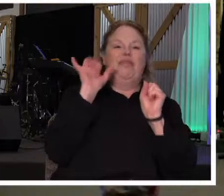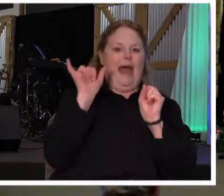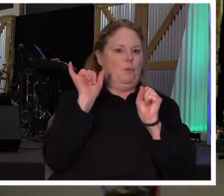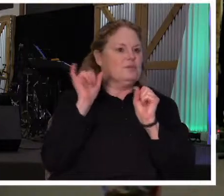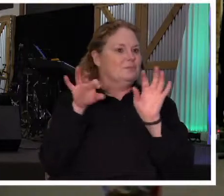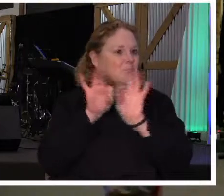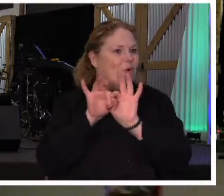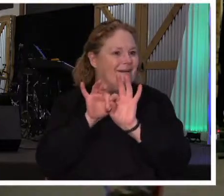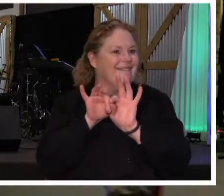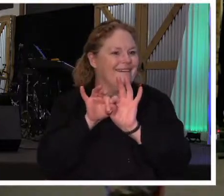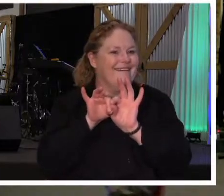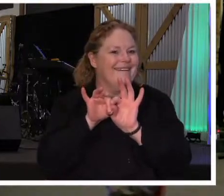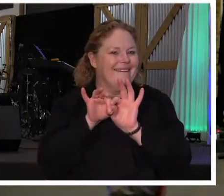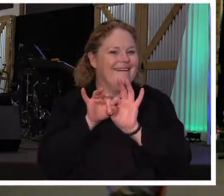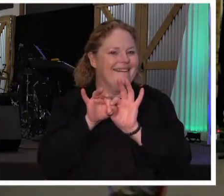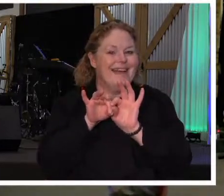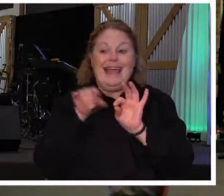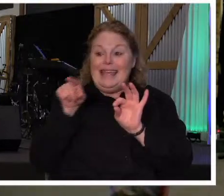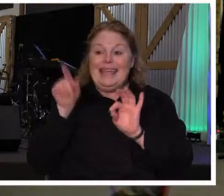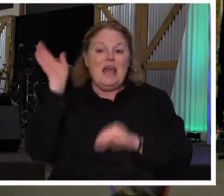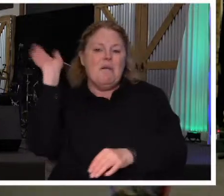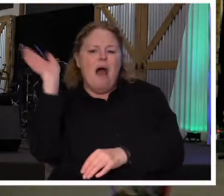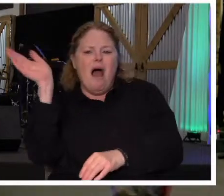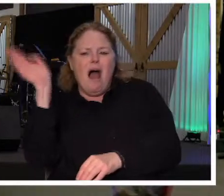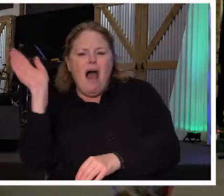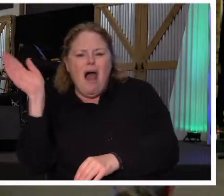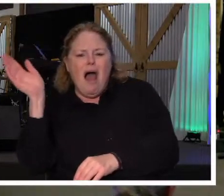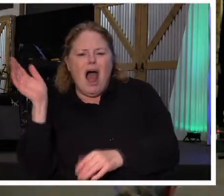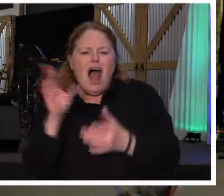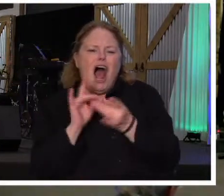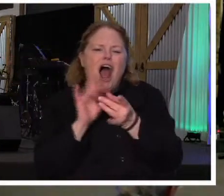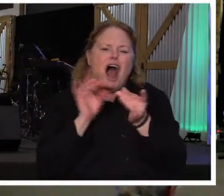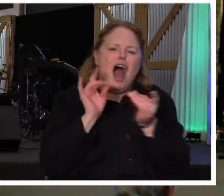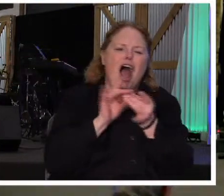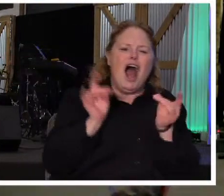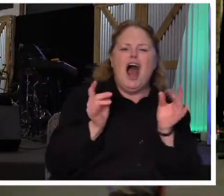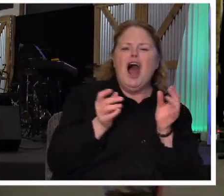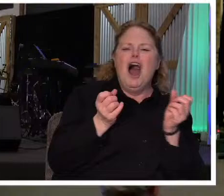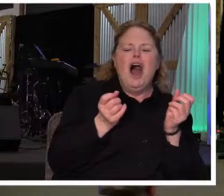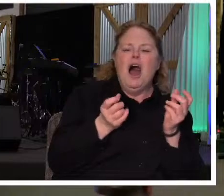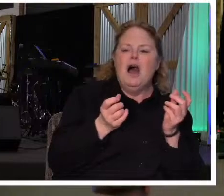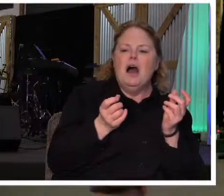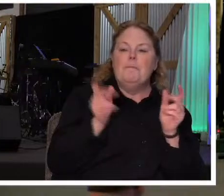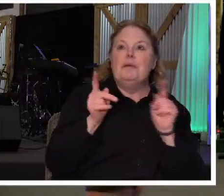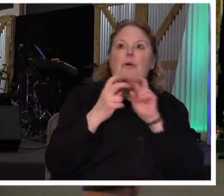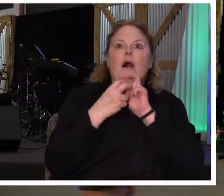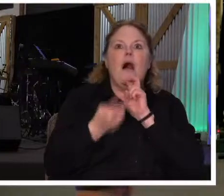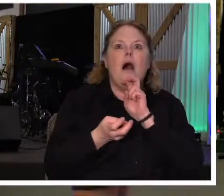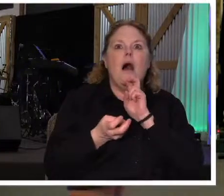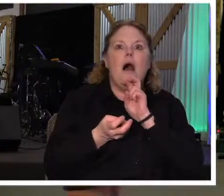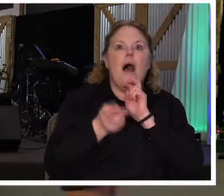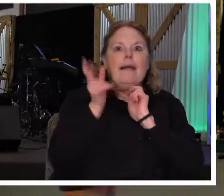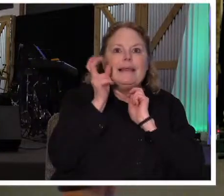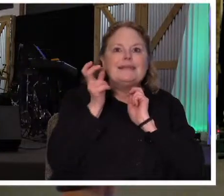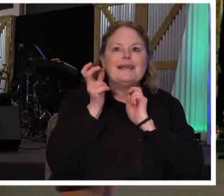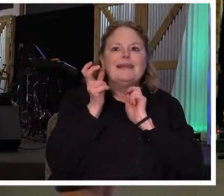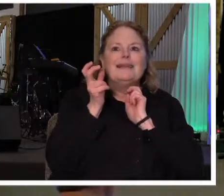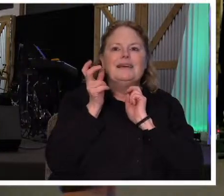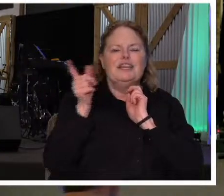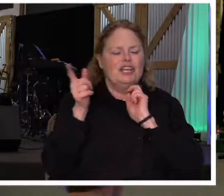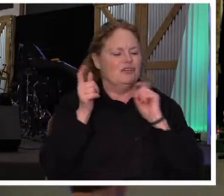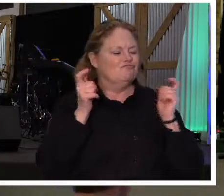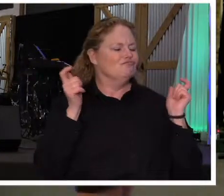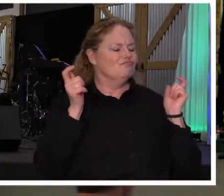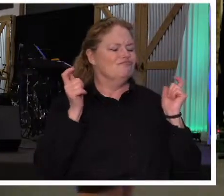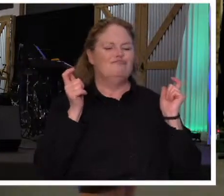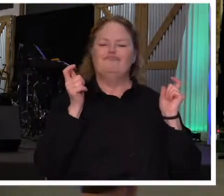at a level that was superior to others. In an oral culture, being able to speak well was power. And now notice in the beginning of the chapter,